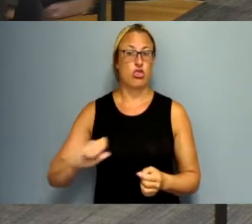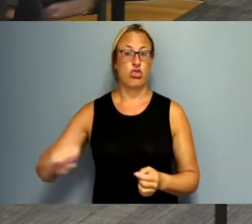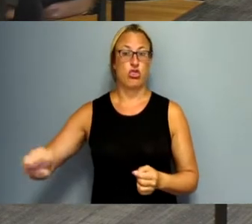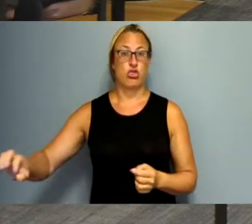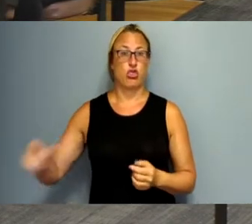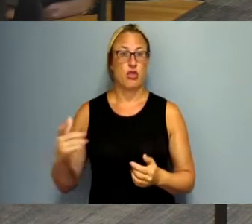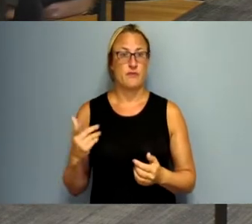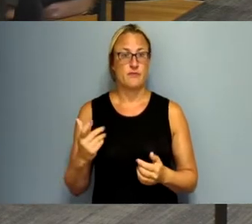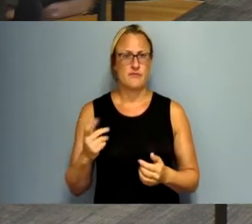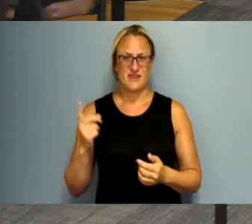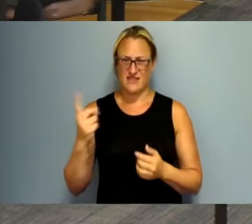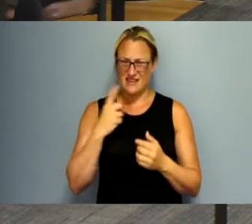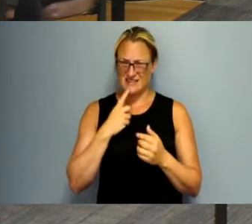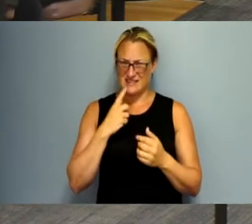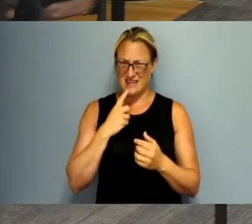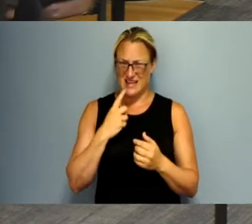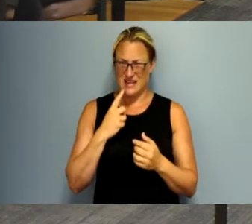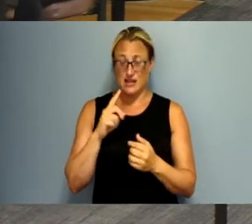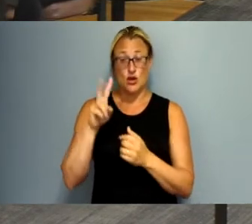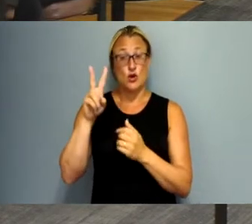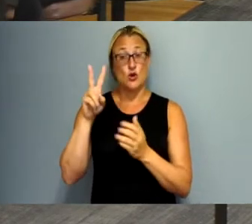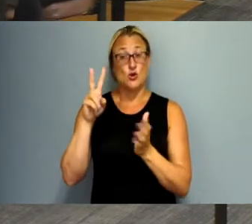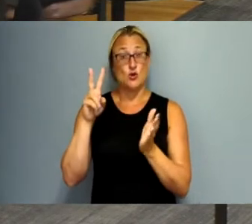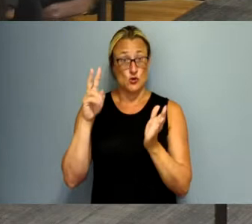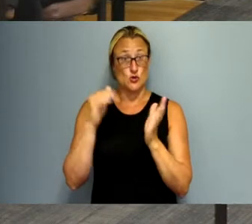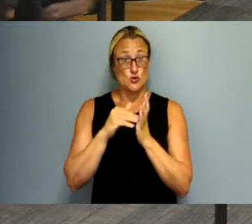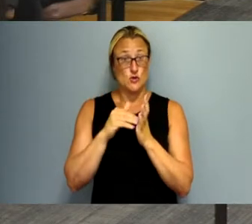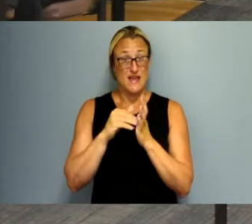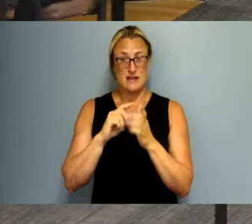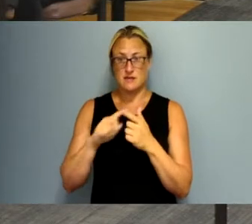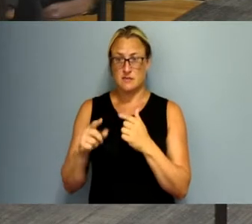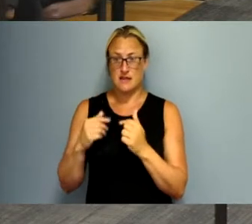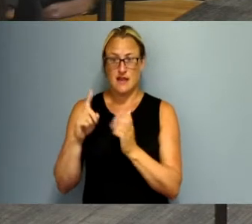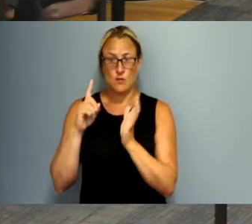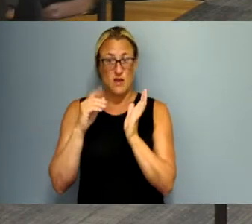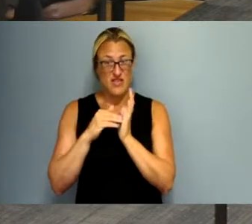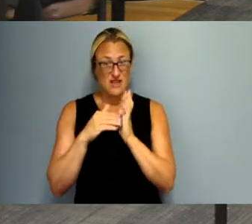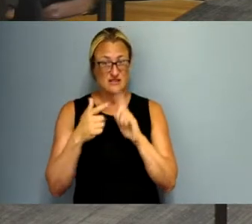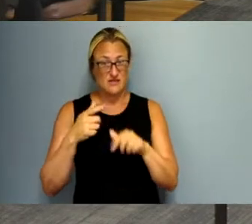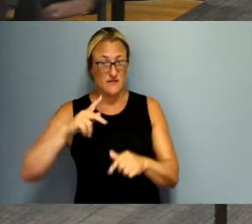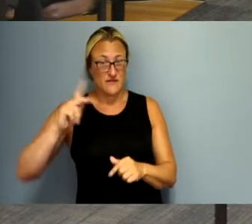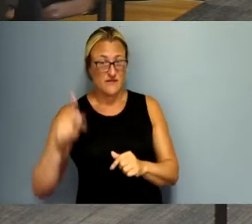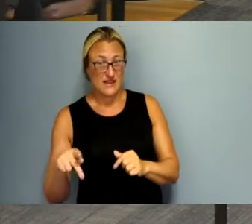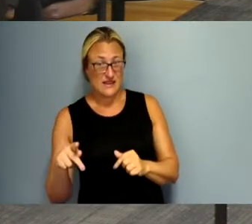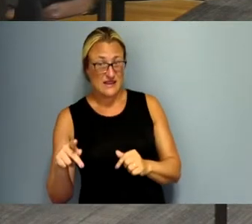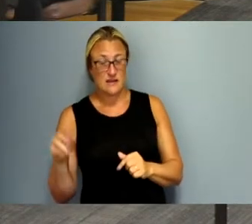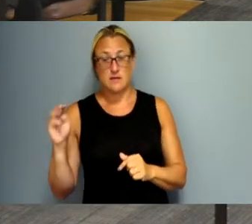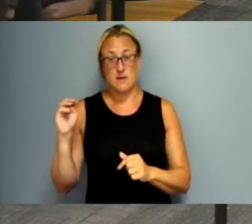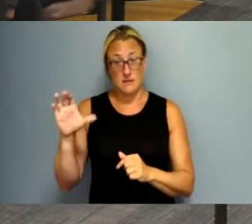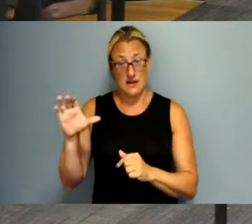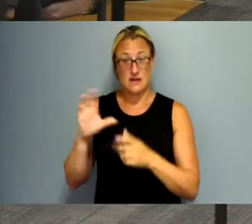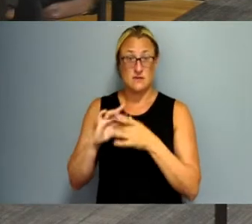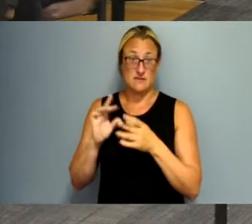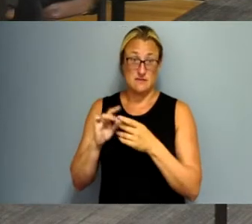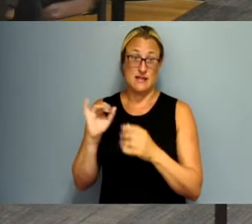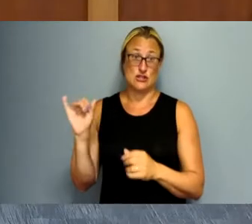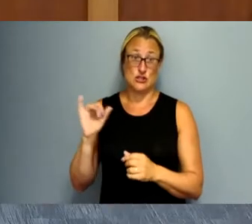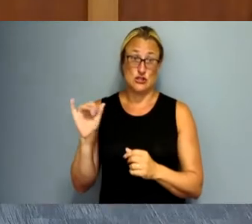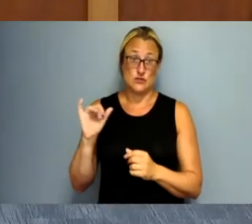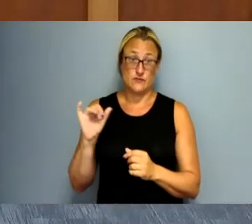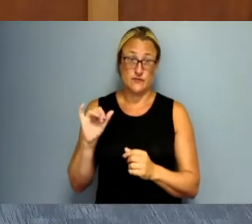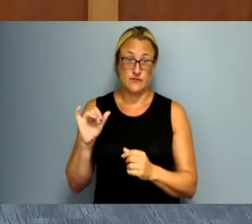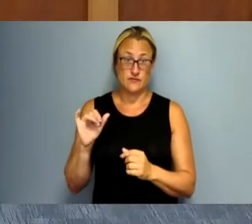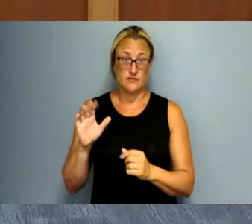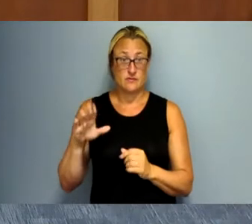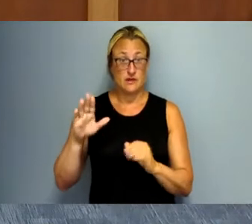said there was 1,000 out of the 2,000 stealing in the critical elections were from Philly. And Montgomery County was also mentioned. Mr. Mackhouse, you have to, if you're going to focus